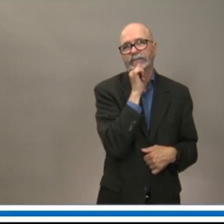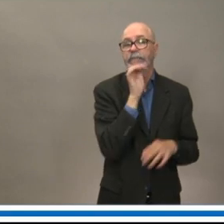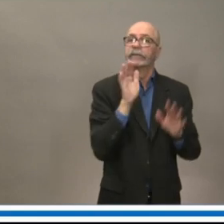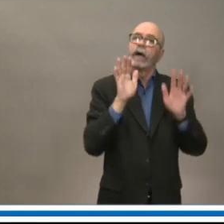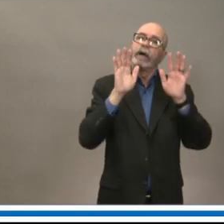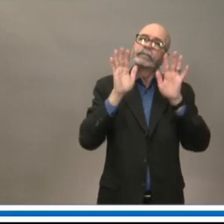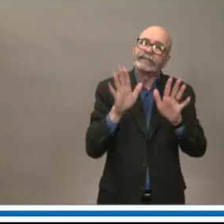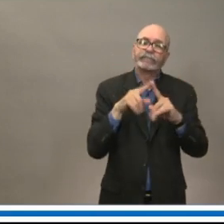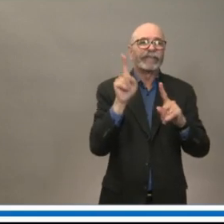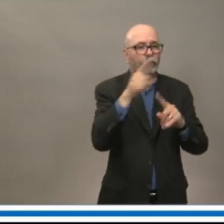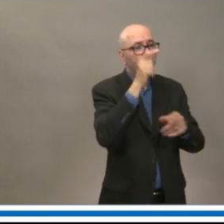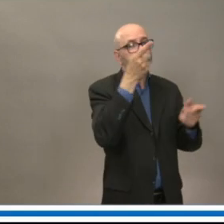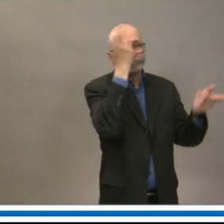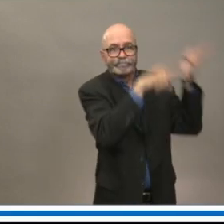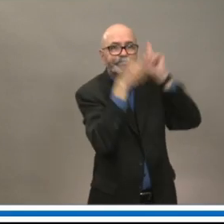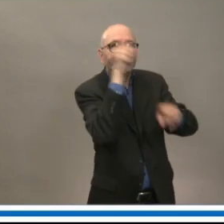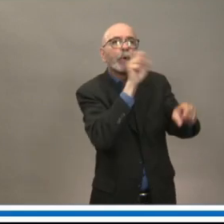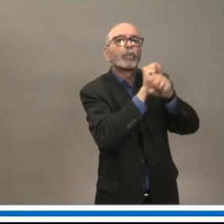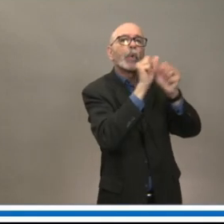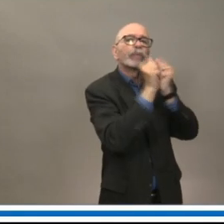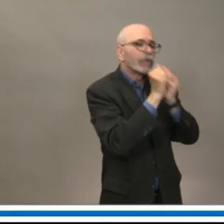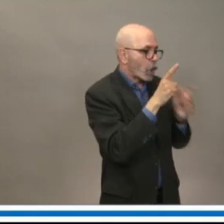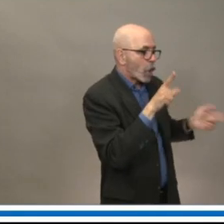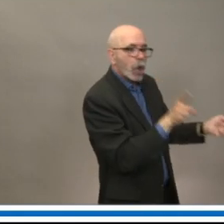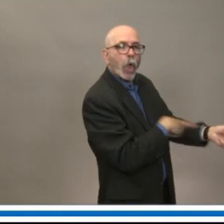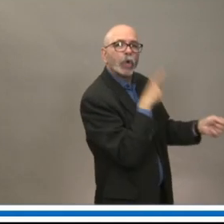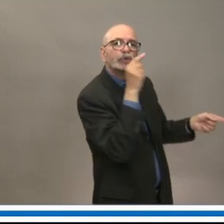care facilities, and they're not unduly